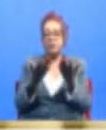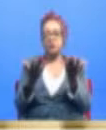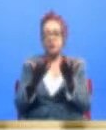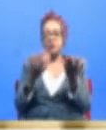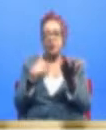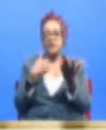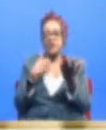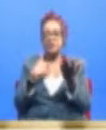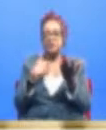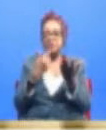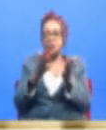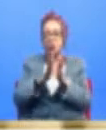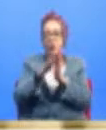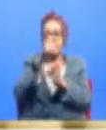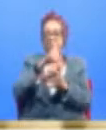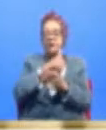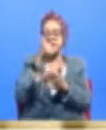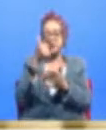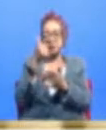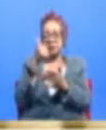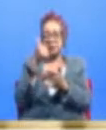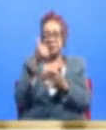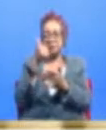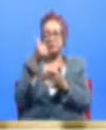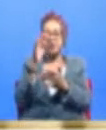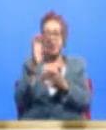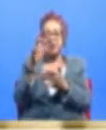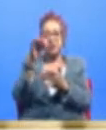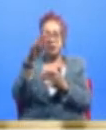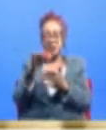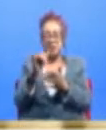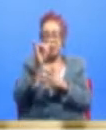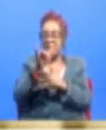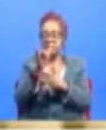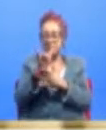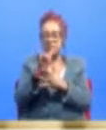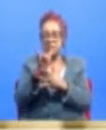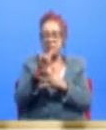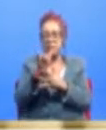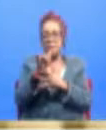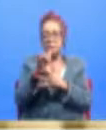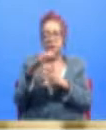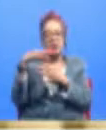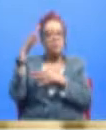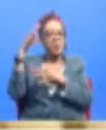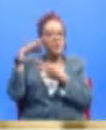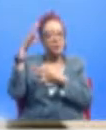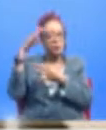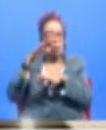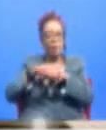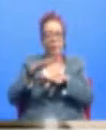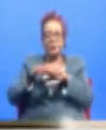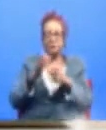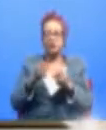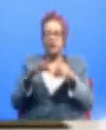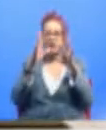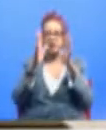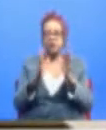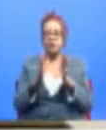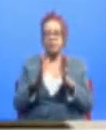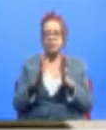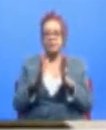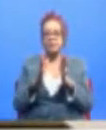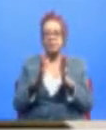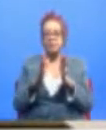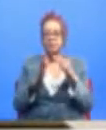deal with the private creditors. But that is very tentative. It depends on the official creditors. So far, three